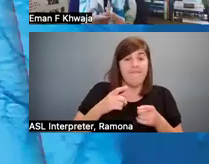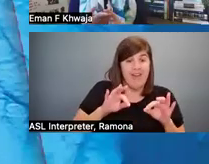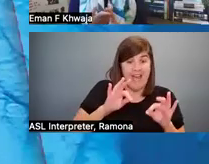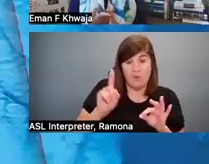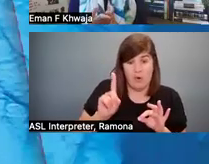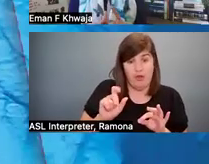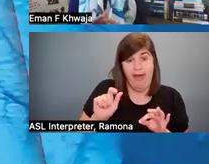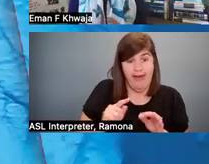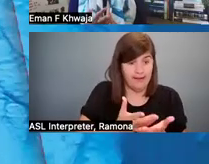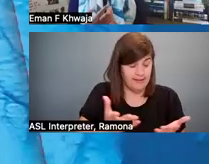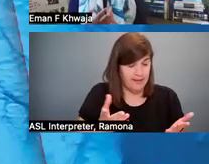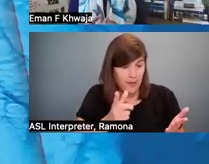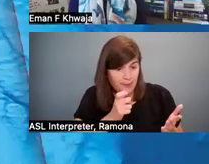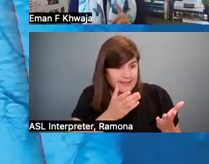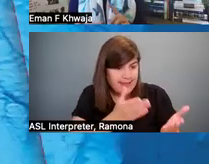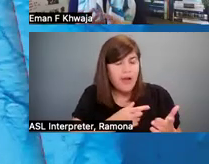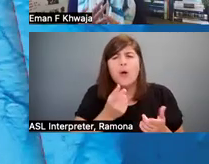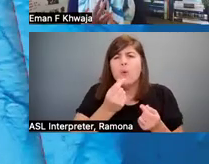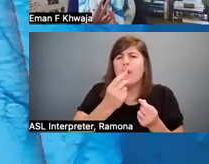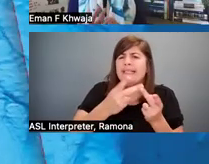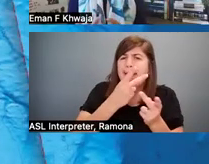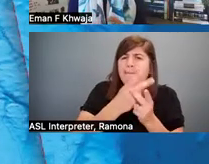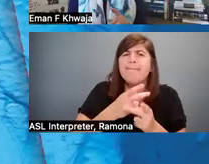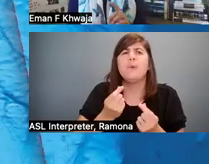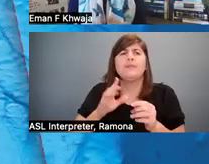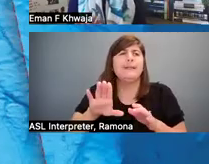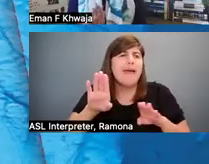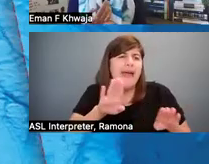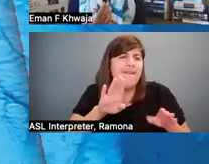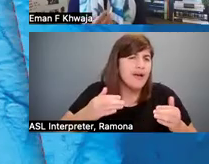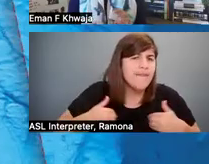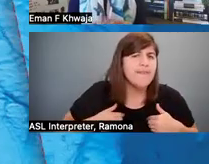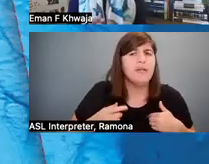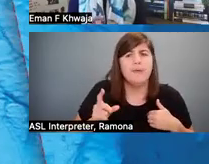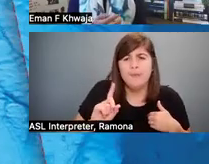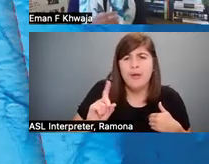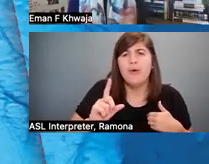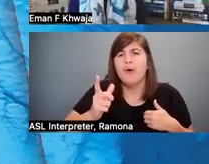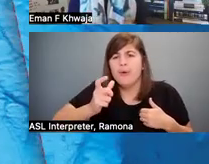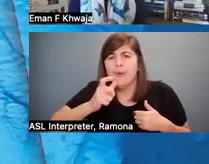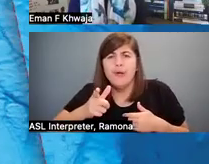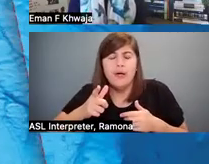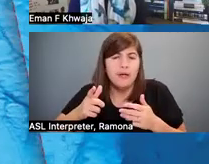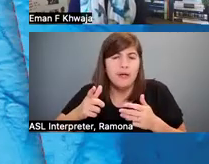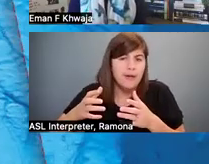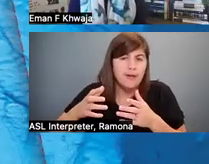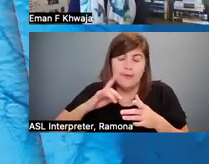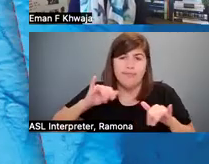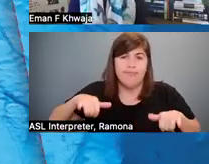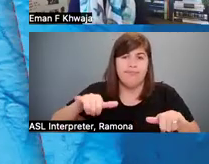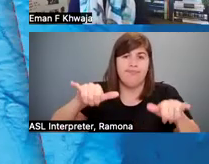who is out there, what kind of whales they are, what behaviors they're doing, where they are, who they're with, all sorts of information like